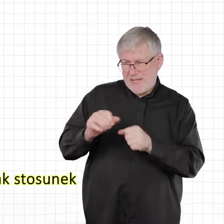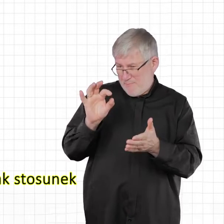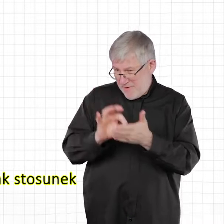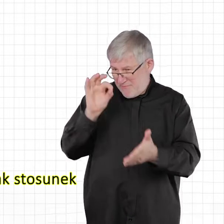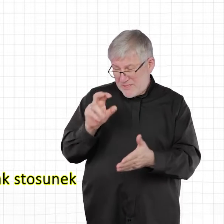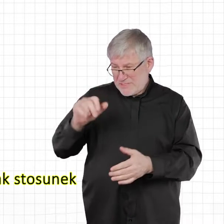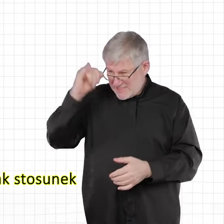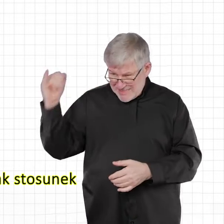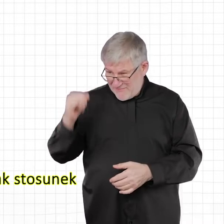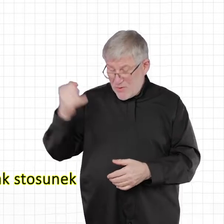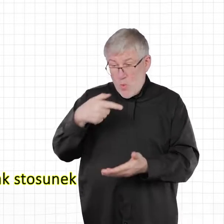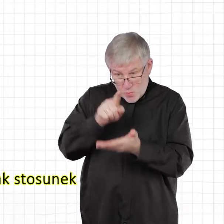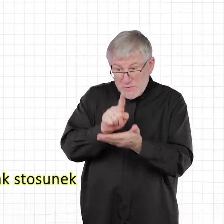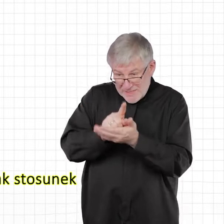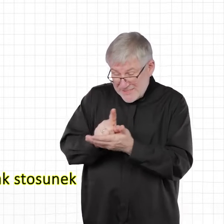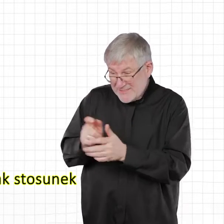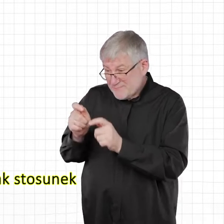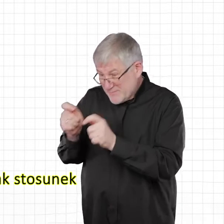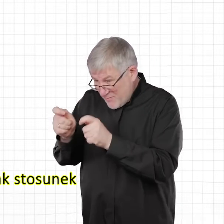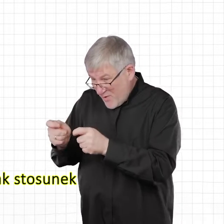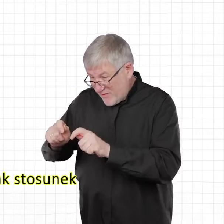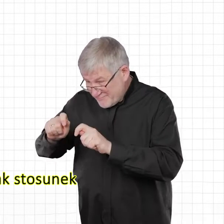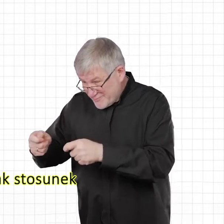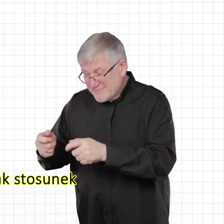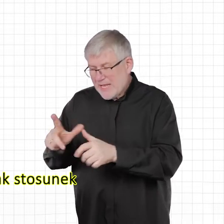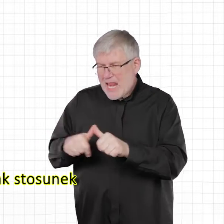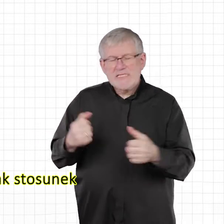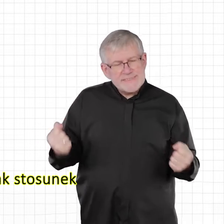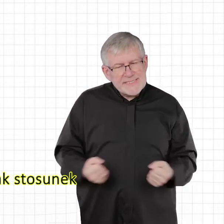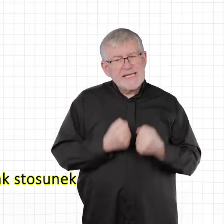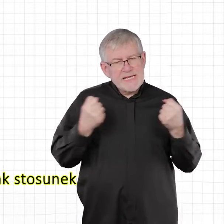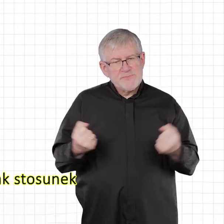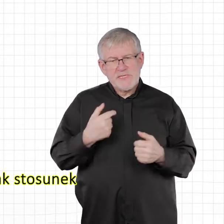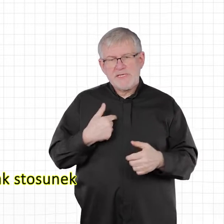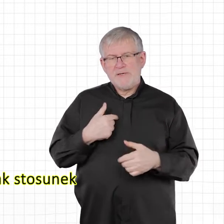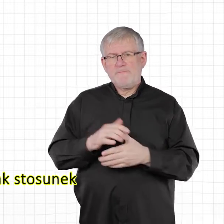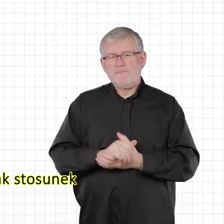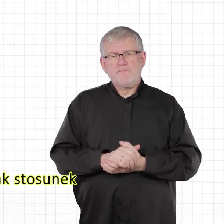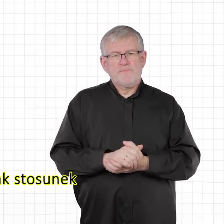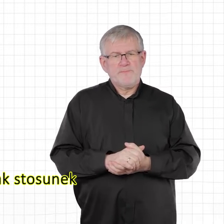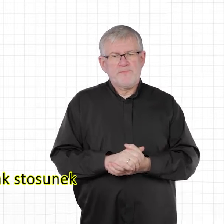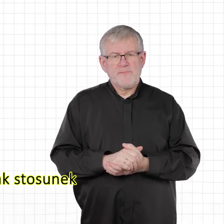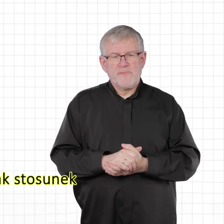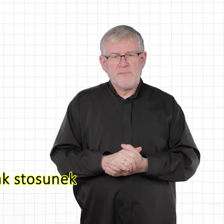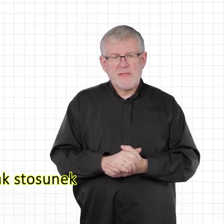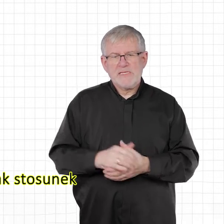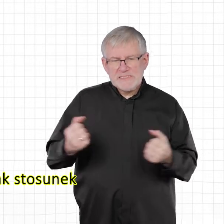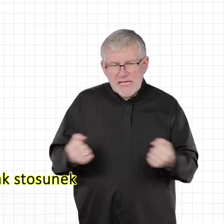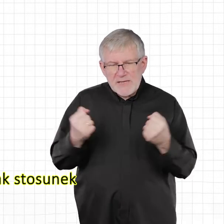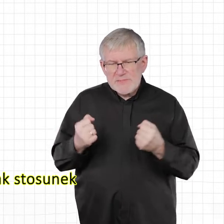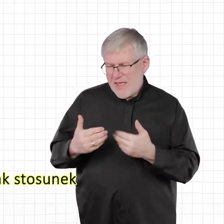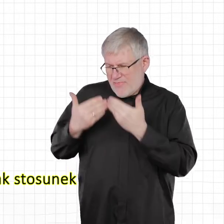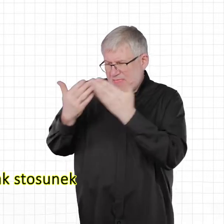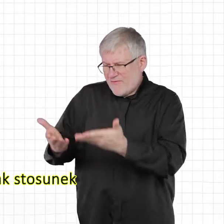because sex, the number 6 in Icelandic means sex, like sexual intercourse